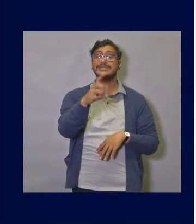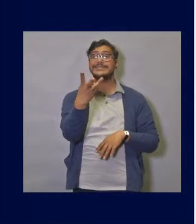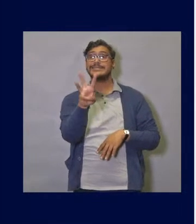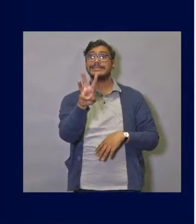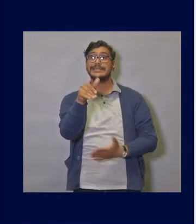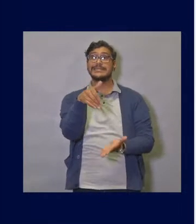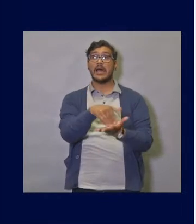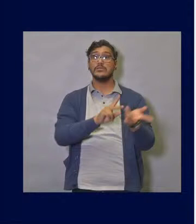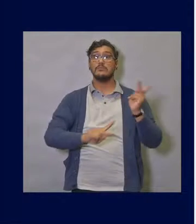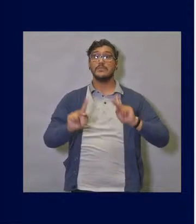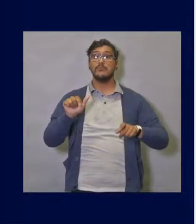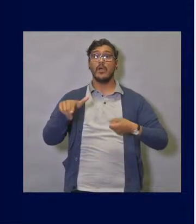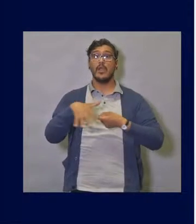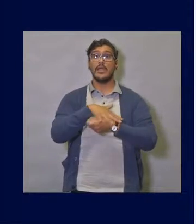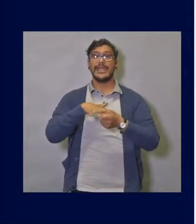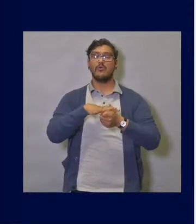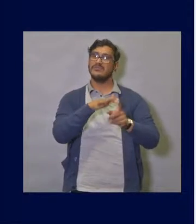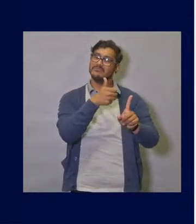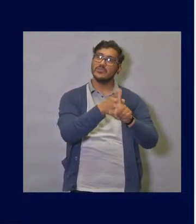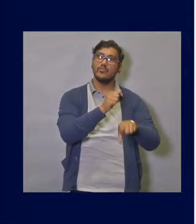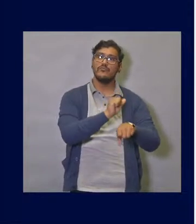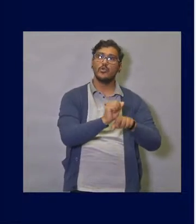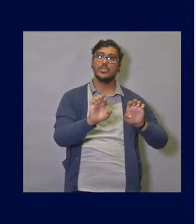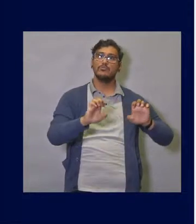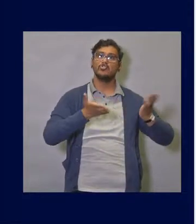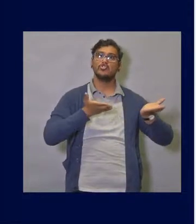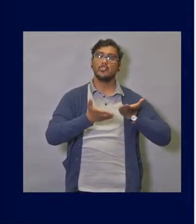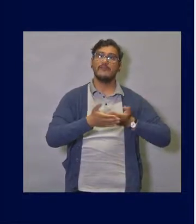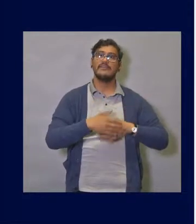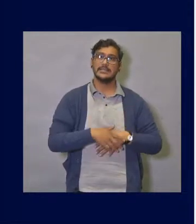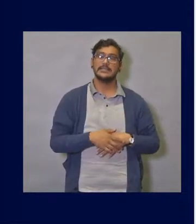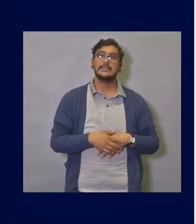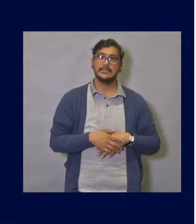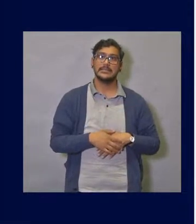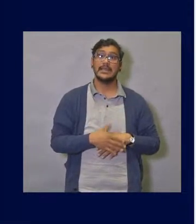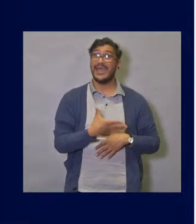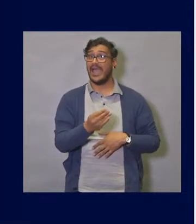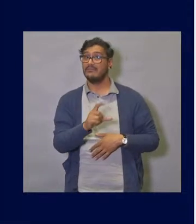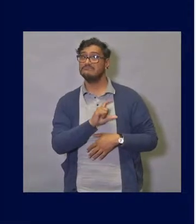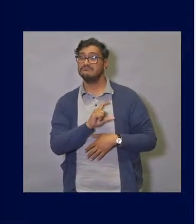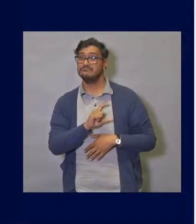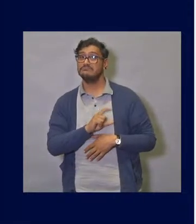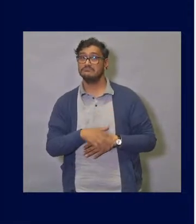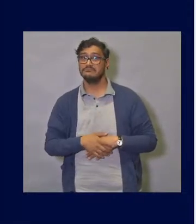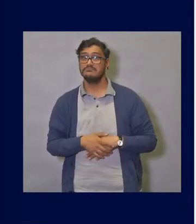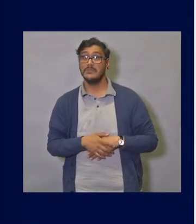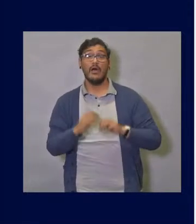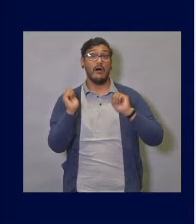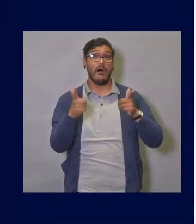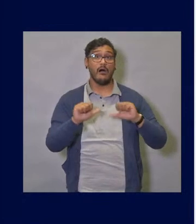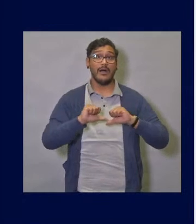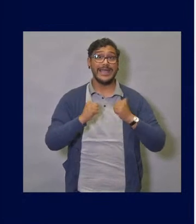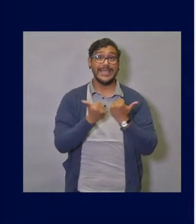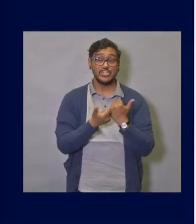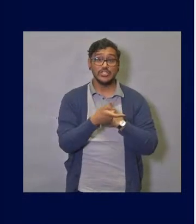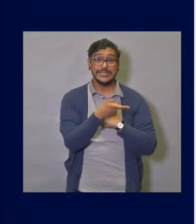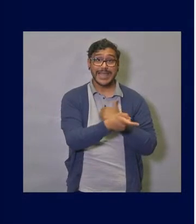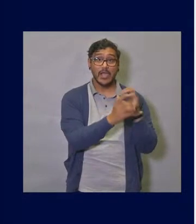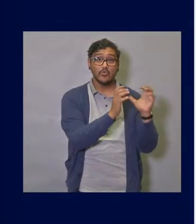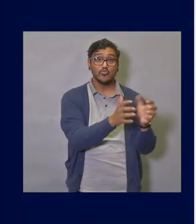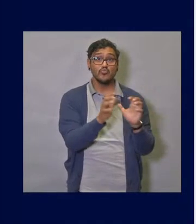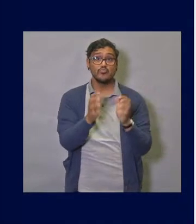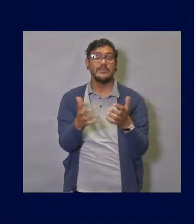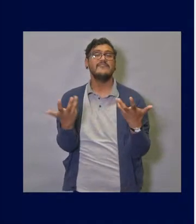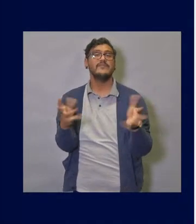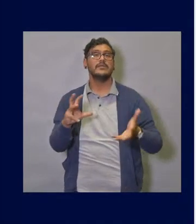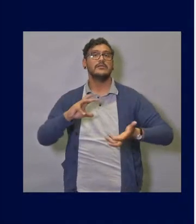people in LA County work in emergency services and as law enforcement. All agencies in this category have been partnered